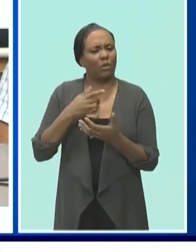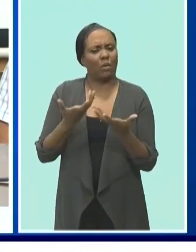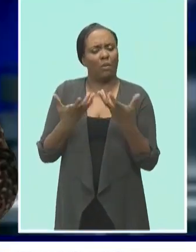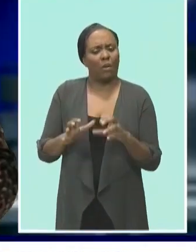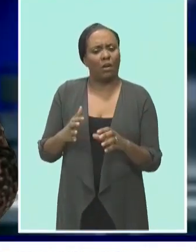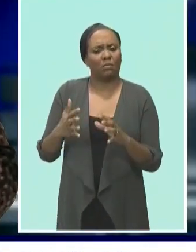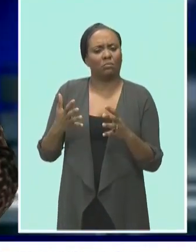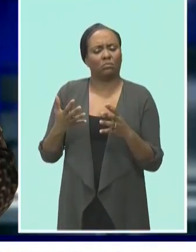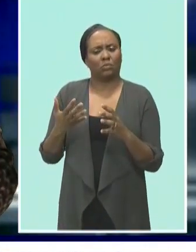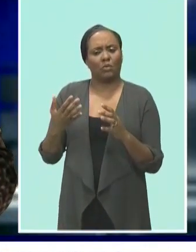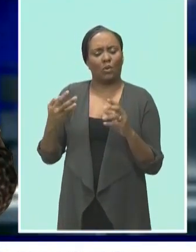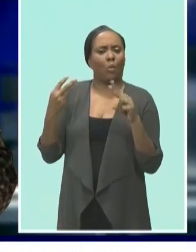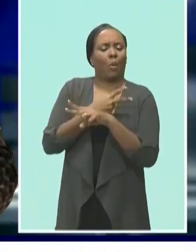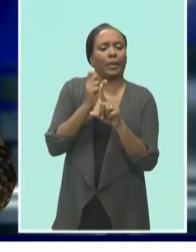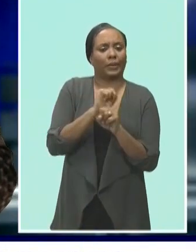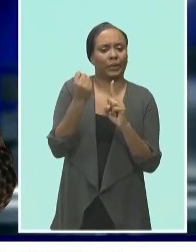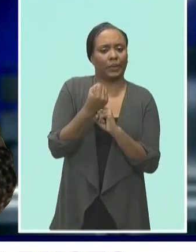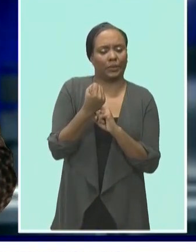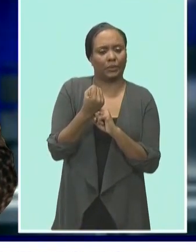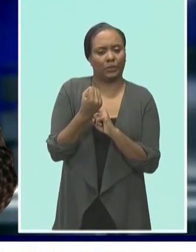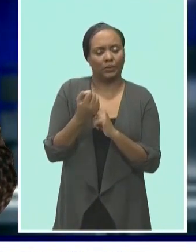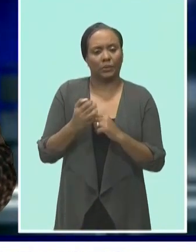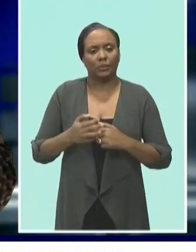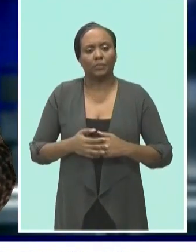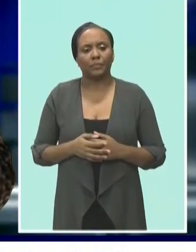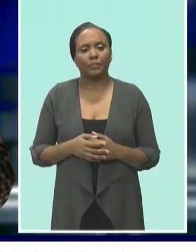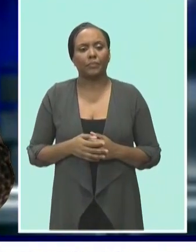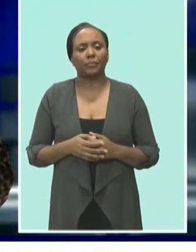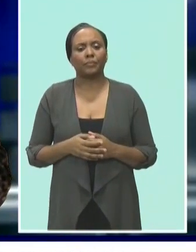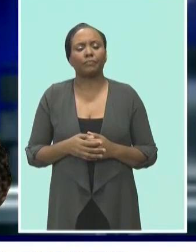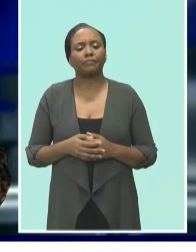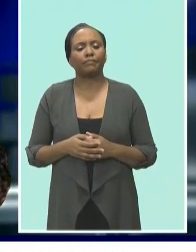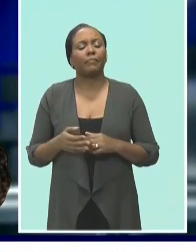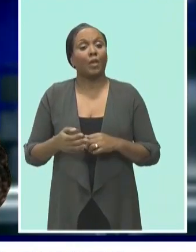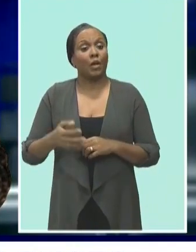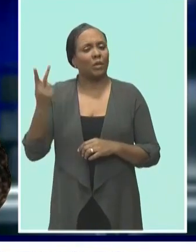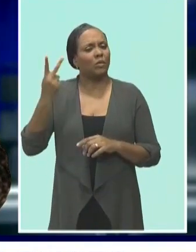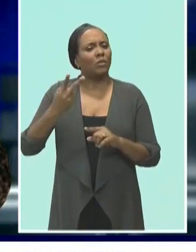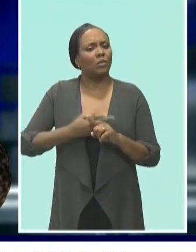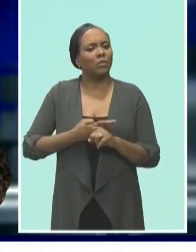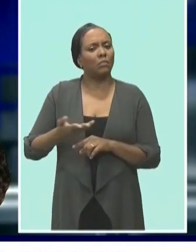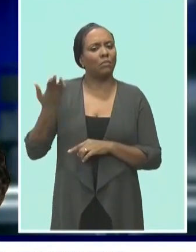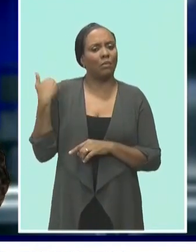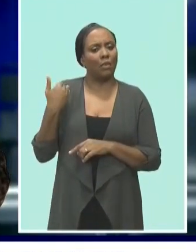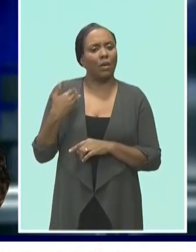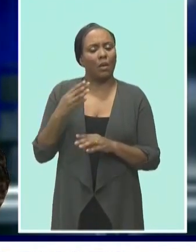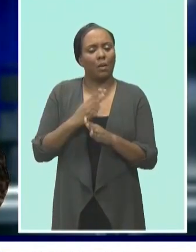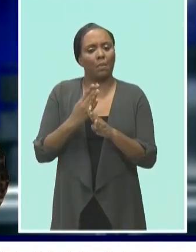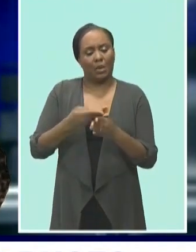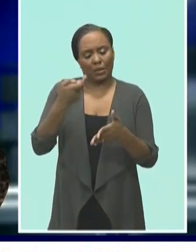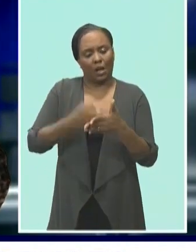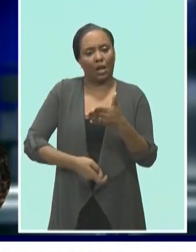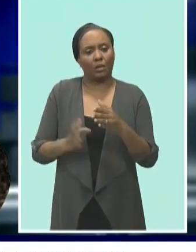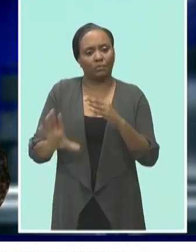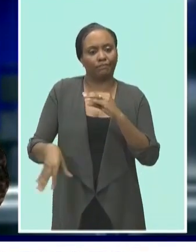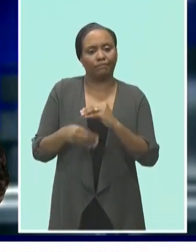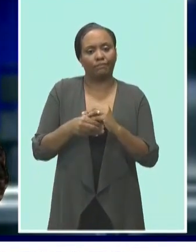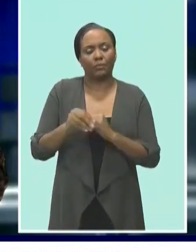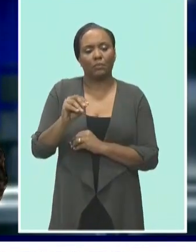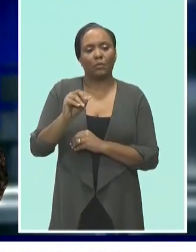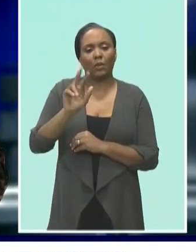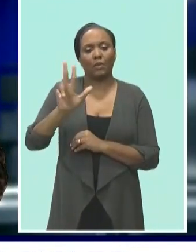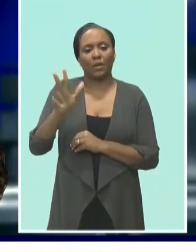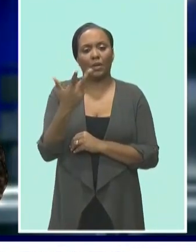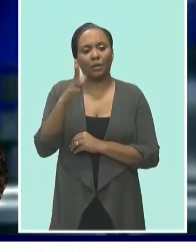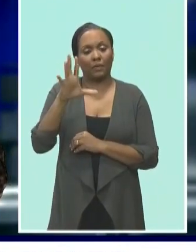situation. Now, on another point, it has been 2 months since the bus fare was increased from $2 to $3.50.